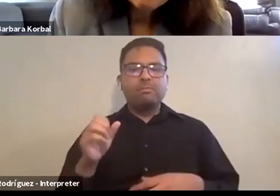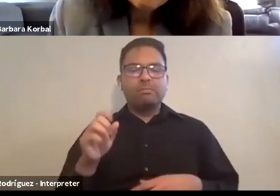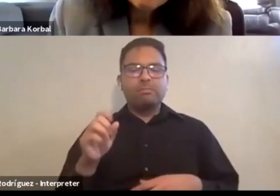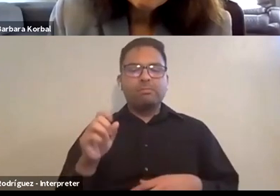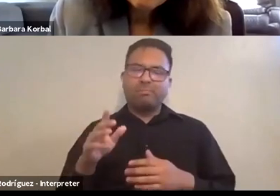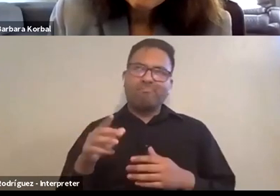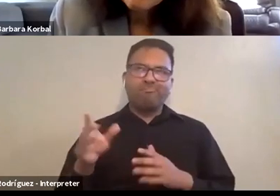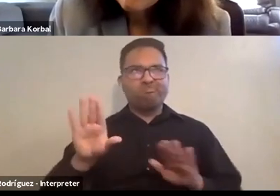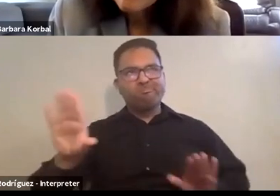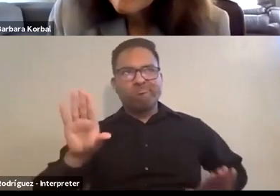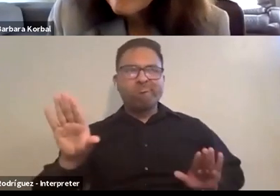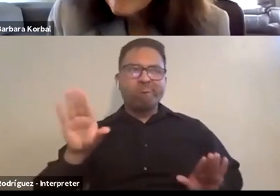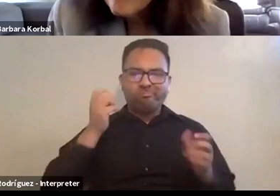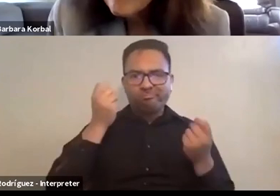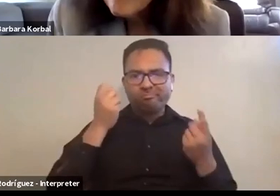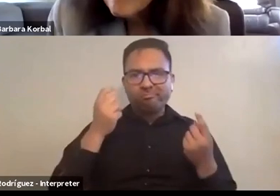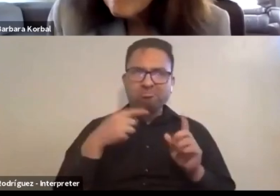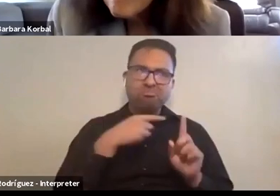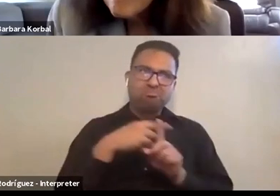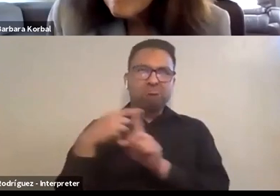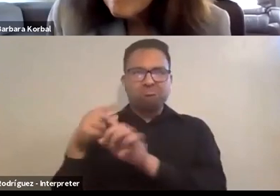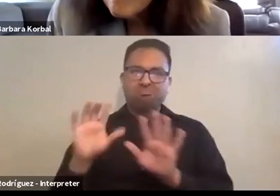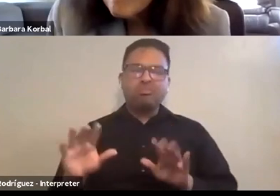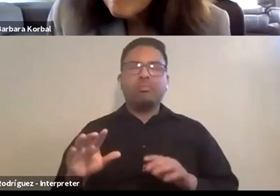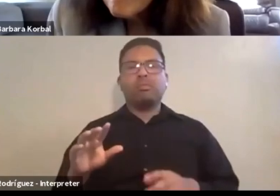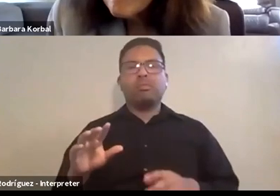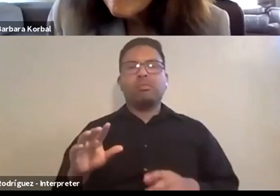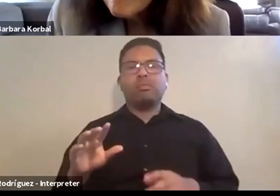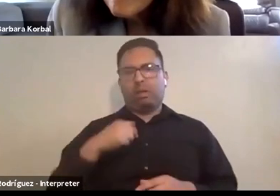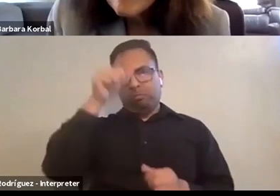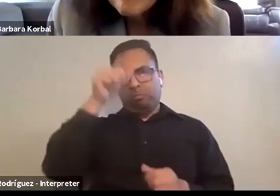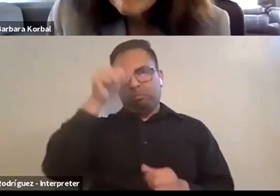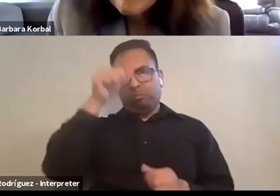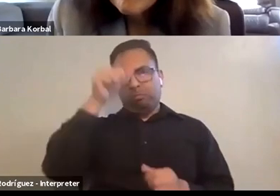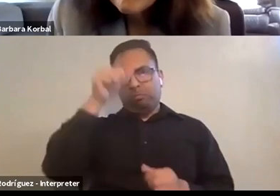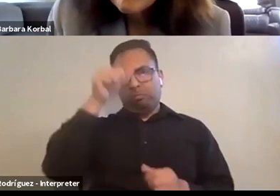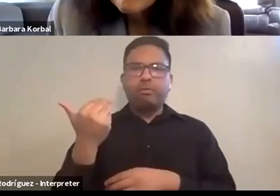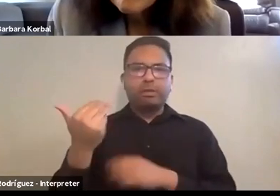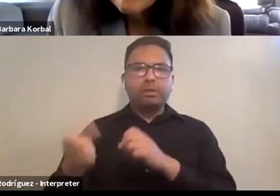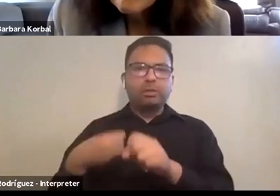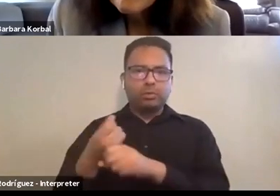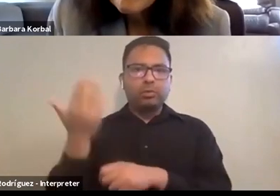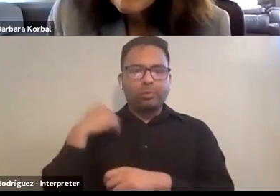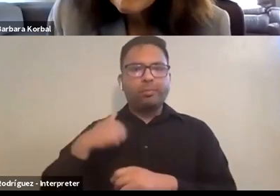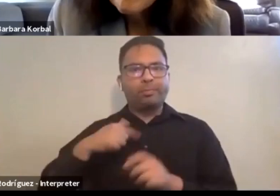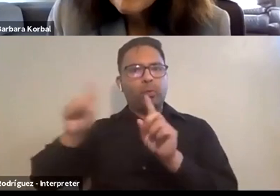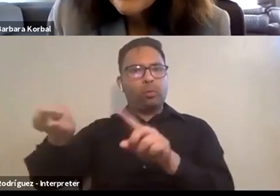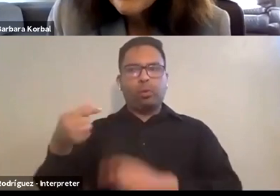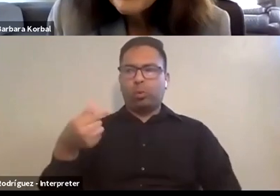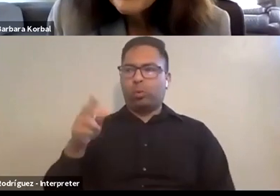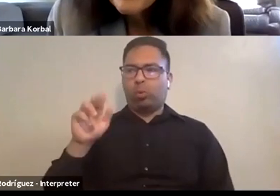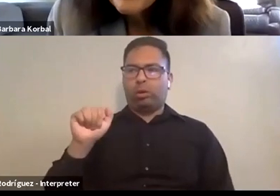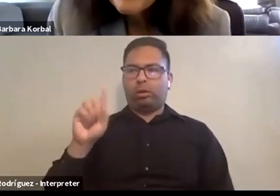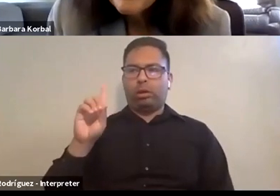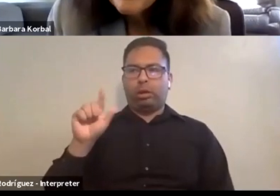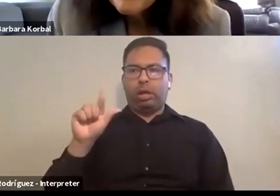yeah, I think there's quite a few. I remember maybe 15 years ago being at the Guadalajara Book Fair,